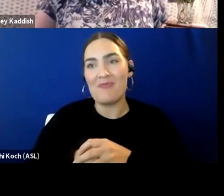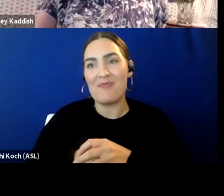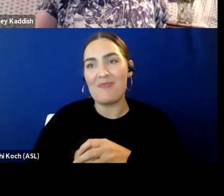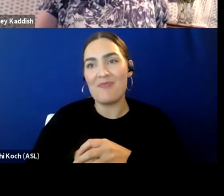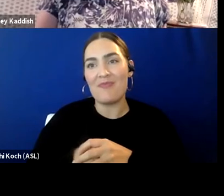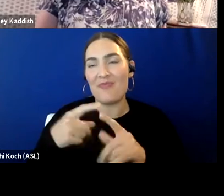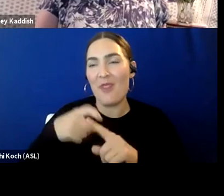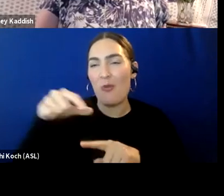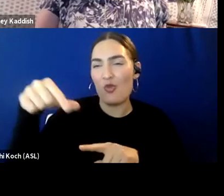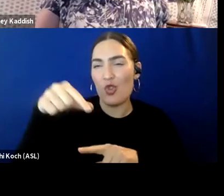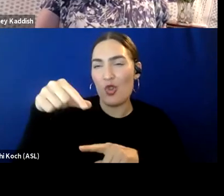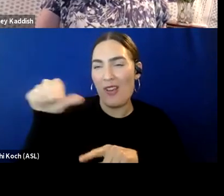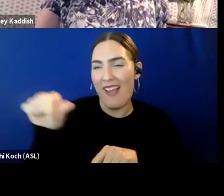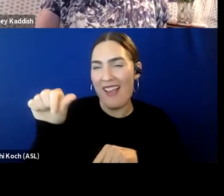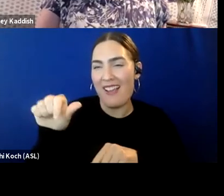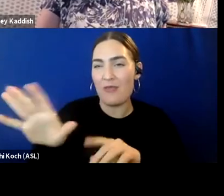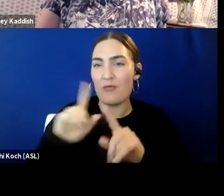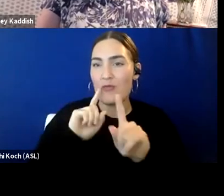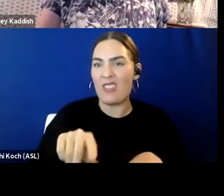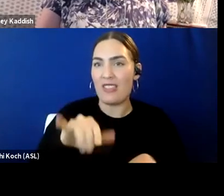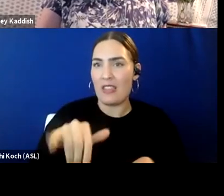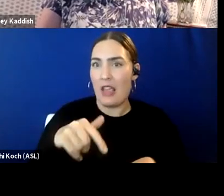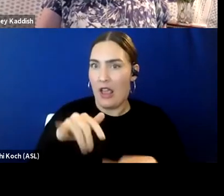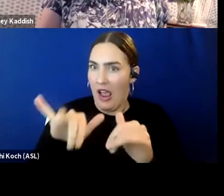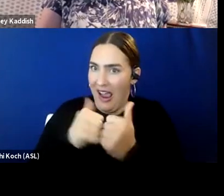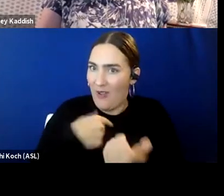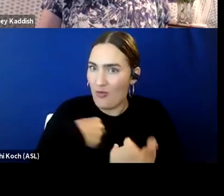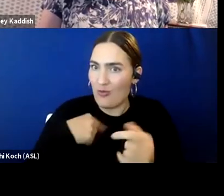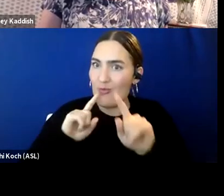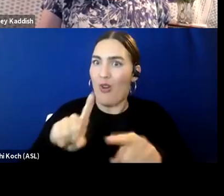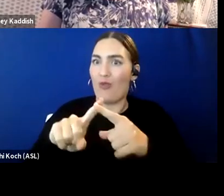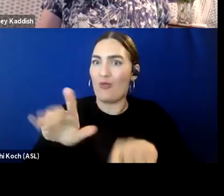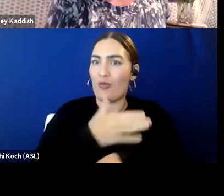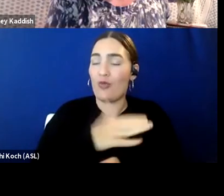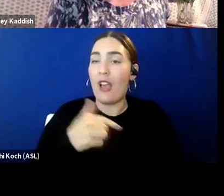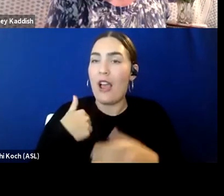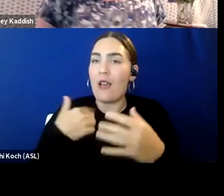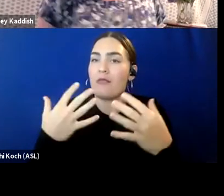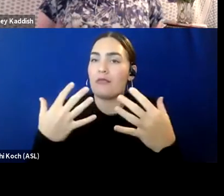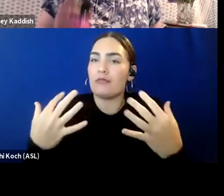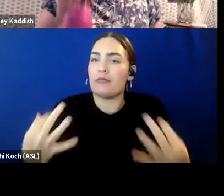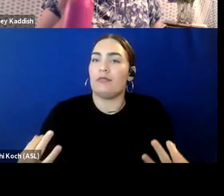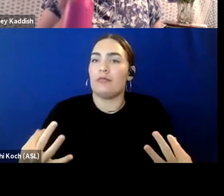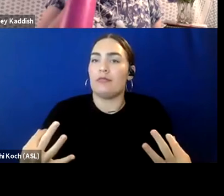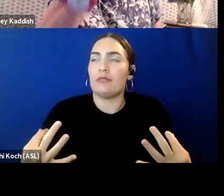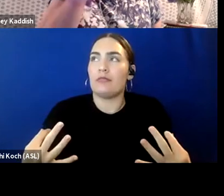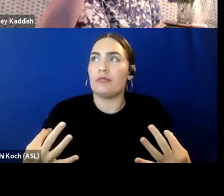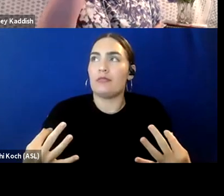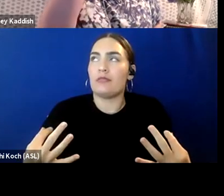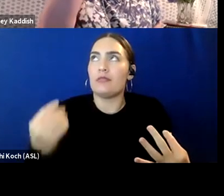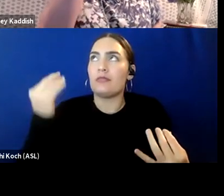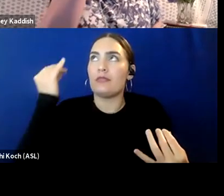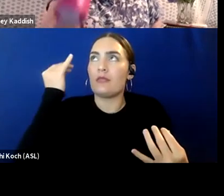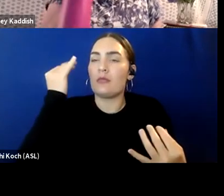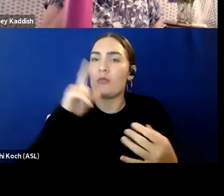When you just responded that this is how we respond to music. And what I'm meditating on is how important it is to remember